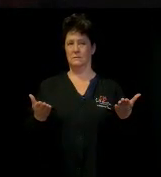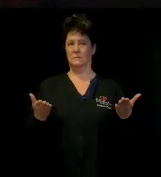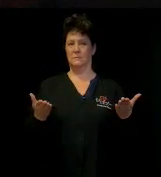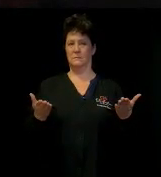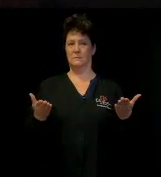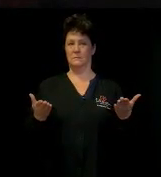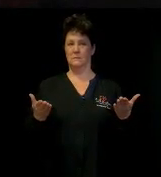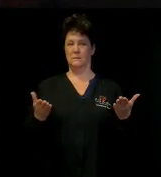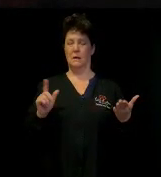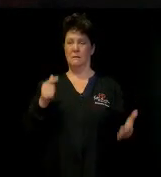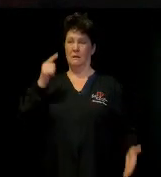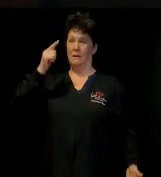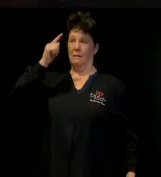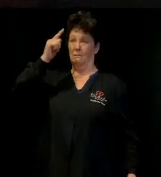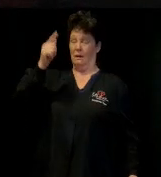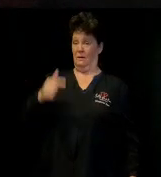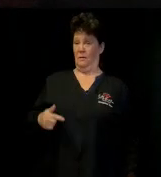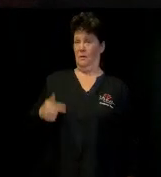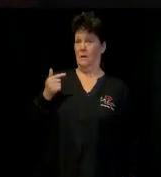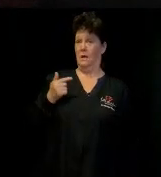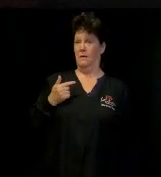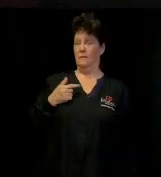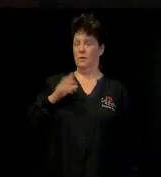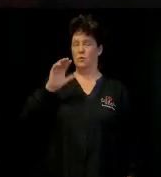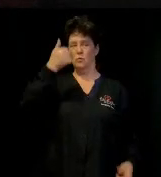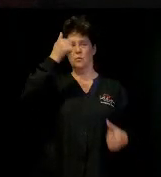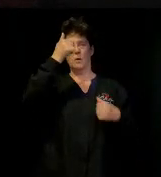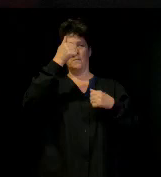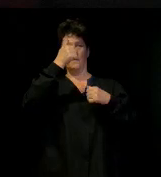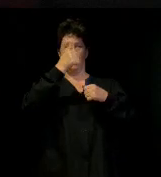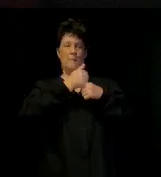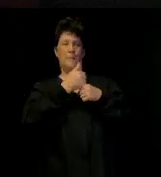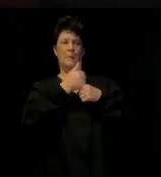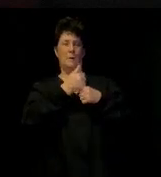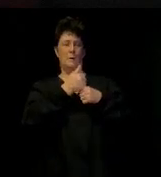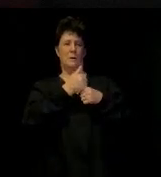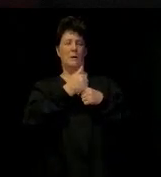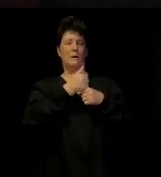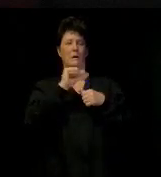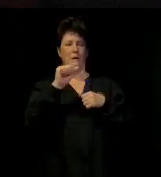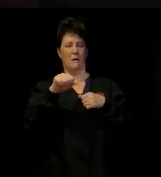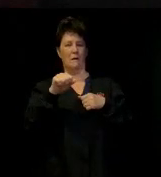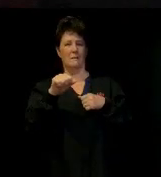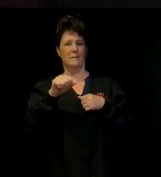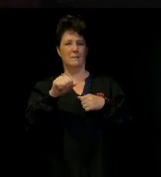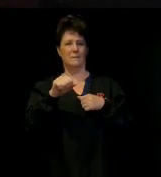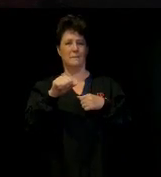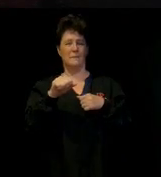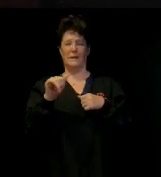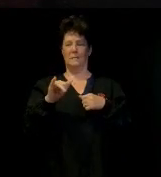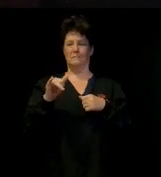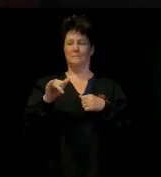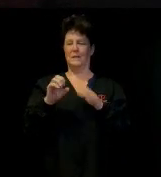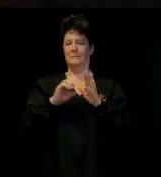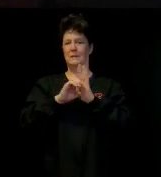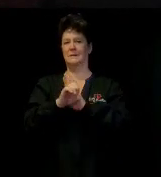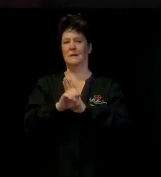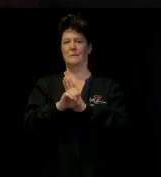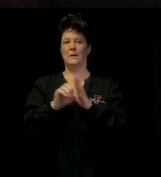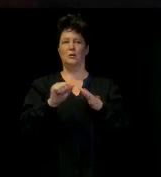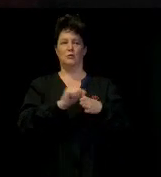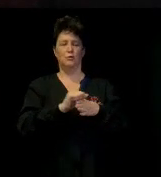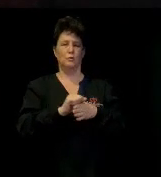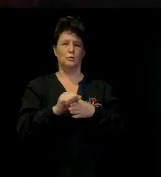able to respond appropriately or not appropriately. So, in law enforcement, example of training of the basics of every day of what we